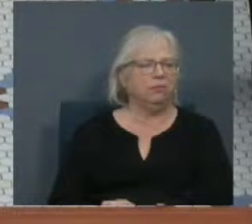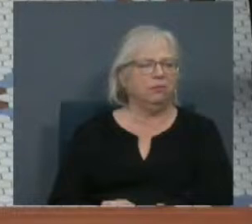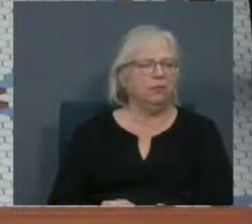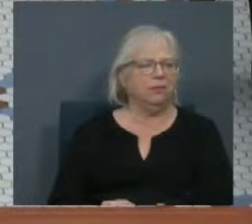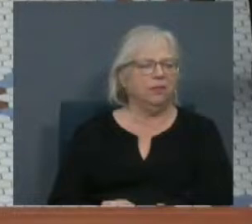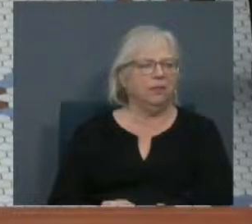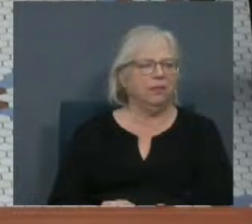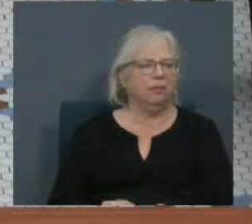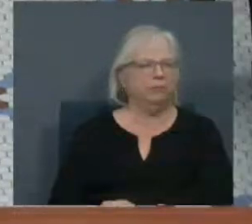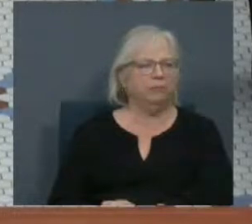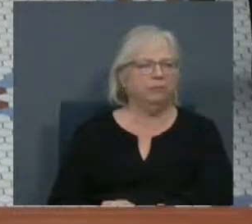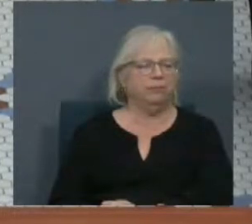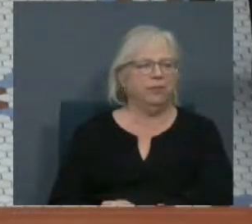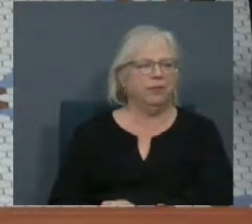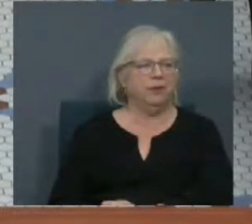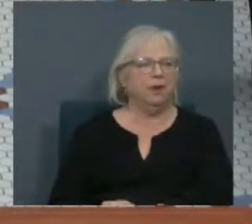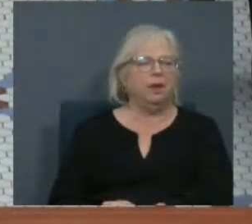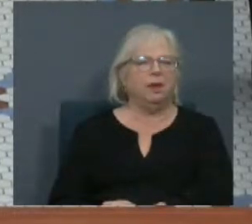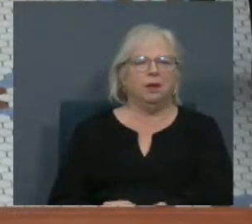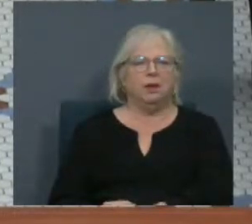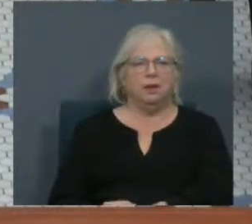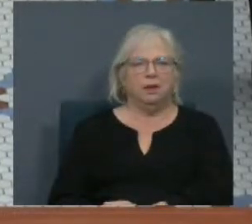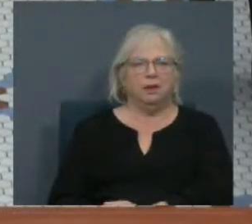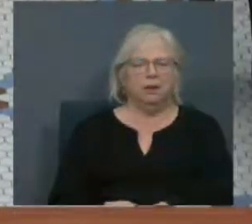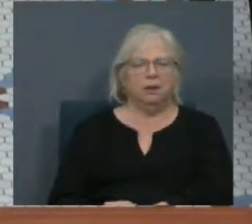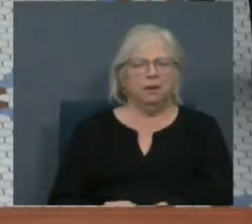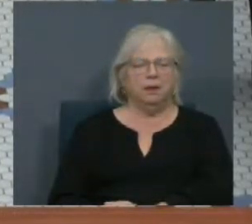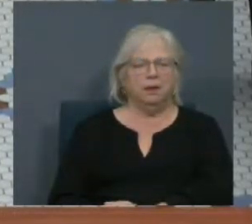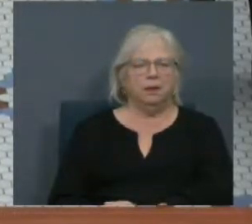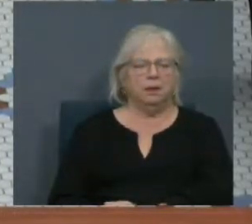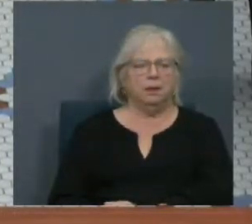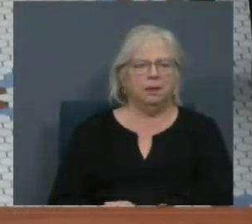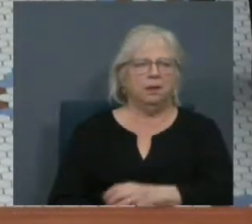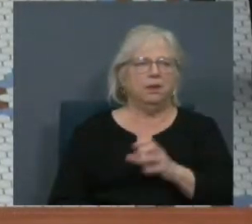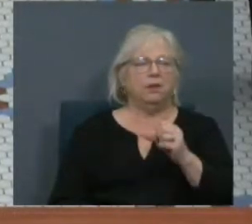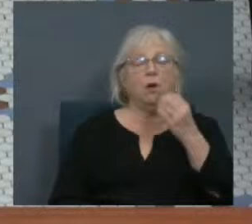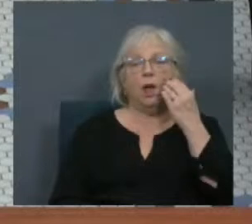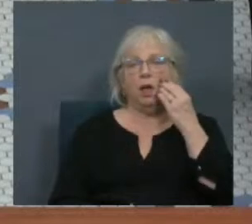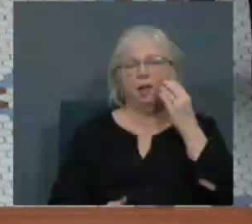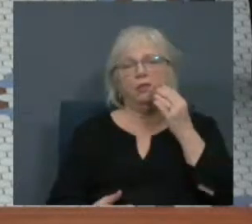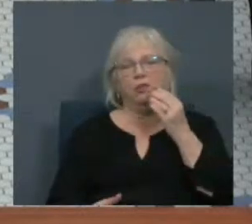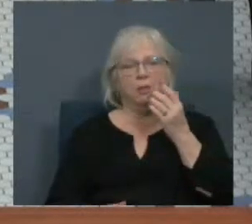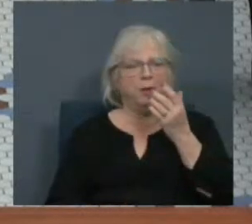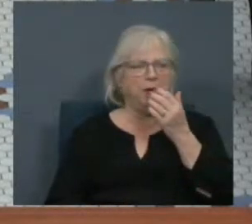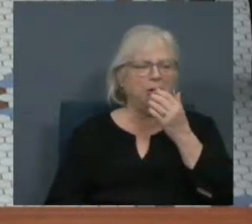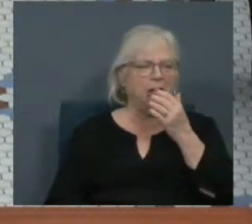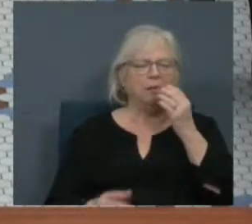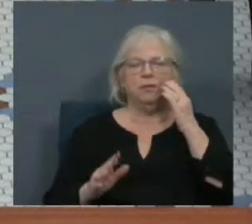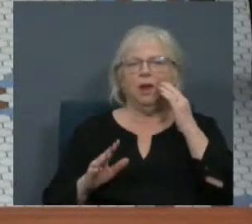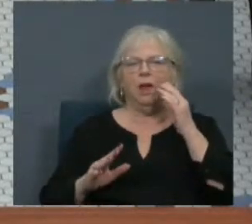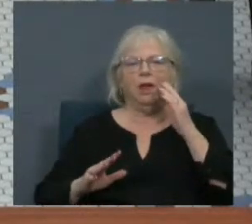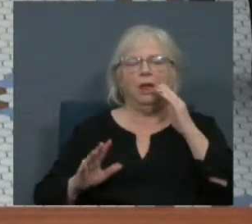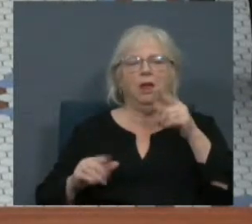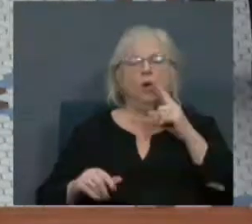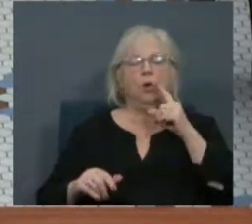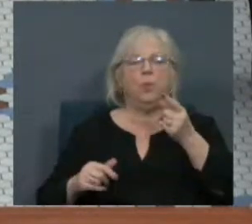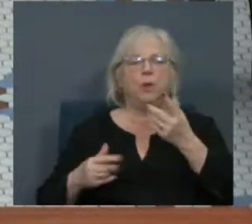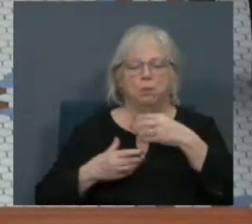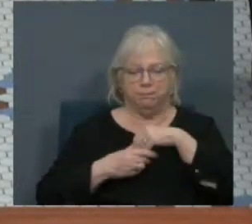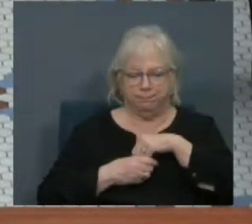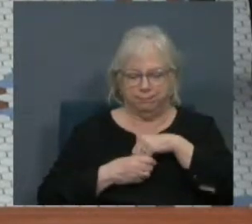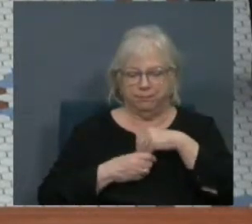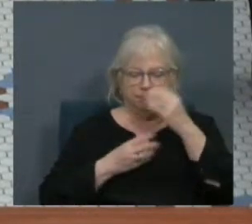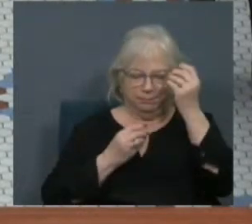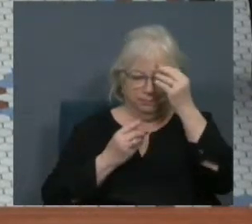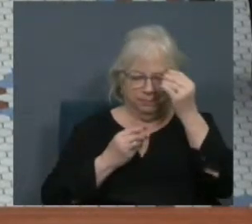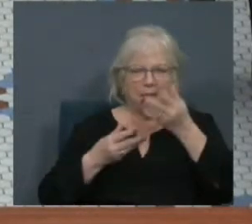So I hope that you take this, just enough of this, with you, and remember, next time